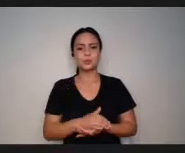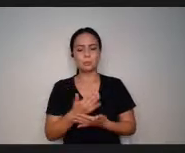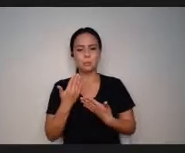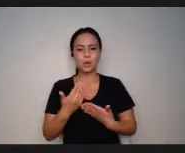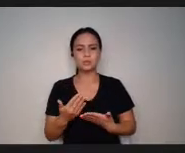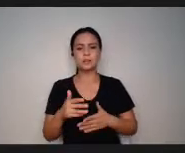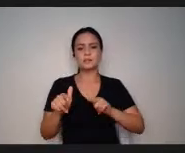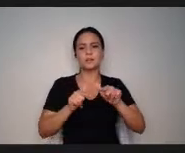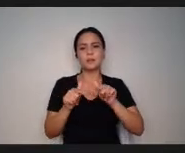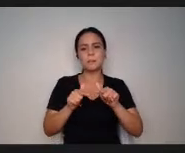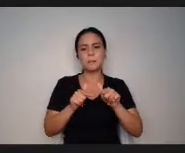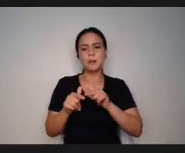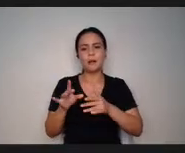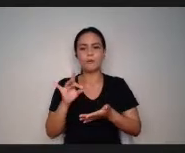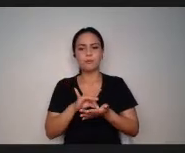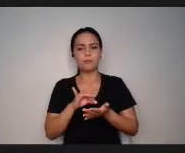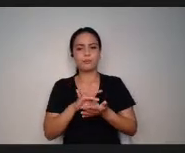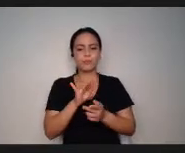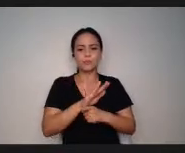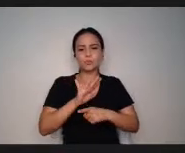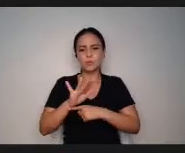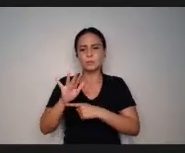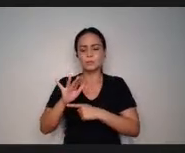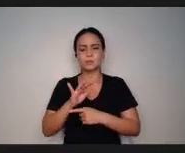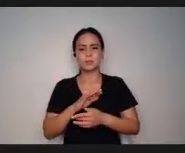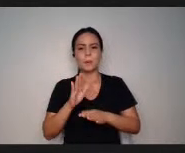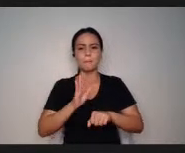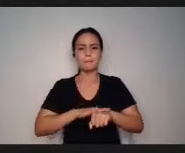concerns to the increasing suicide rates.